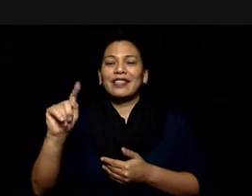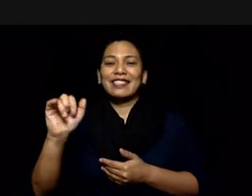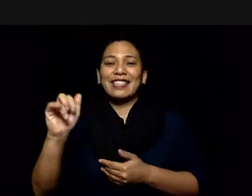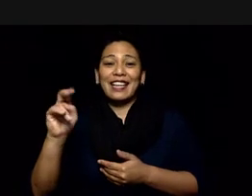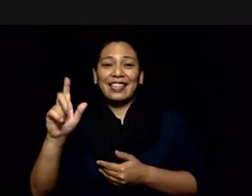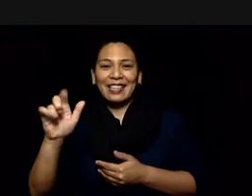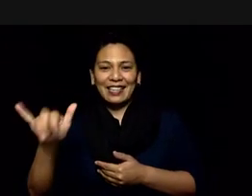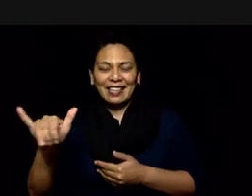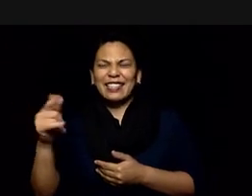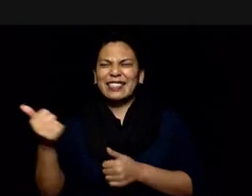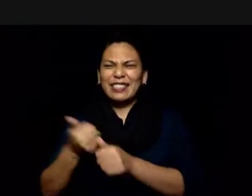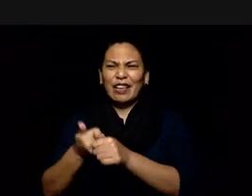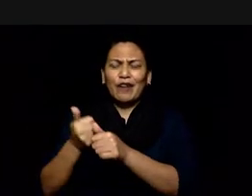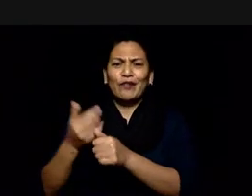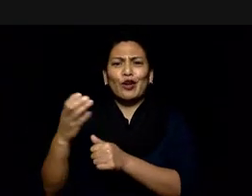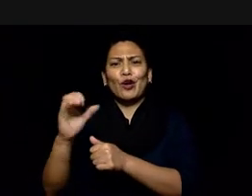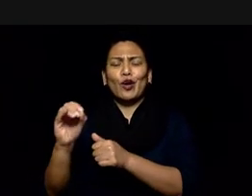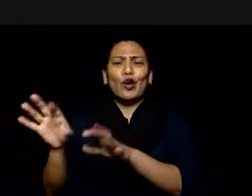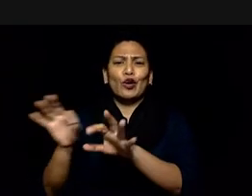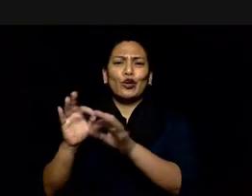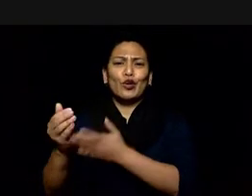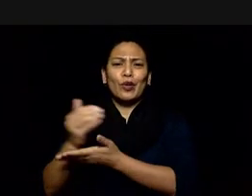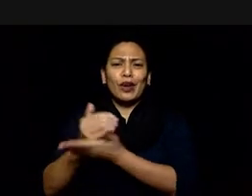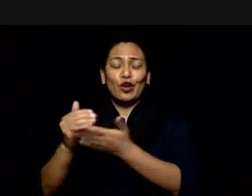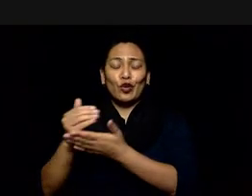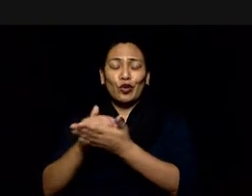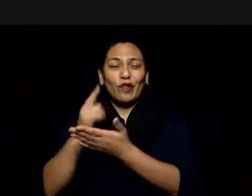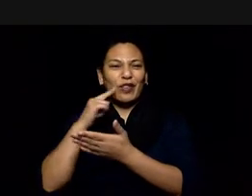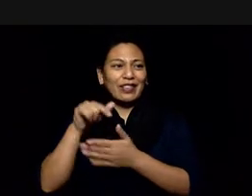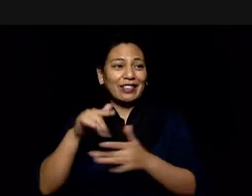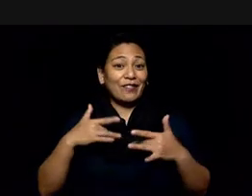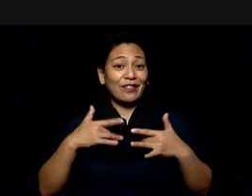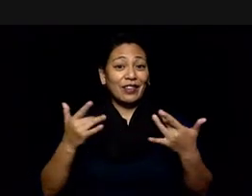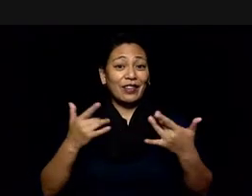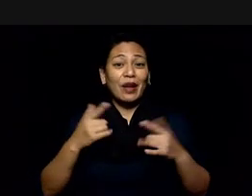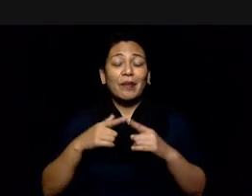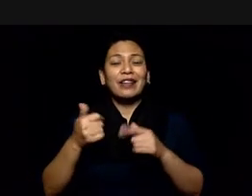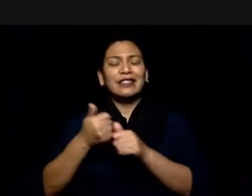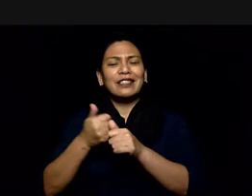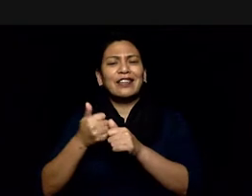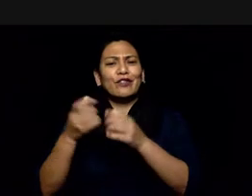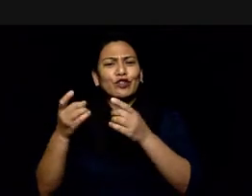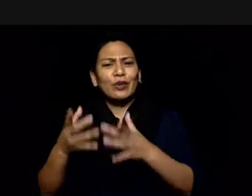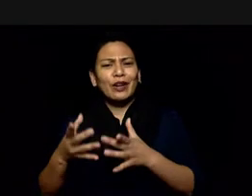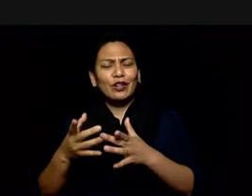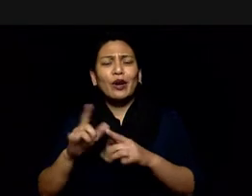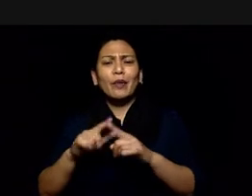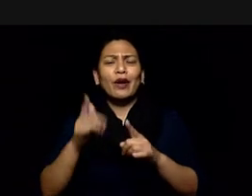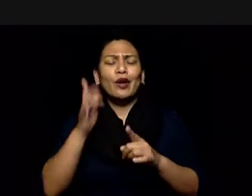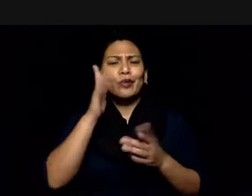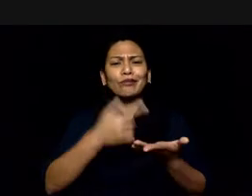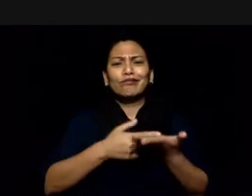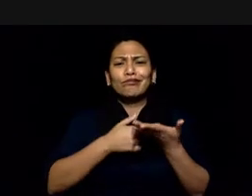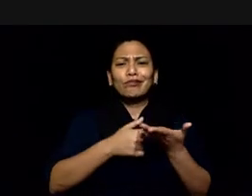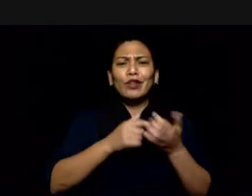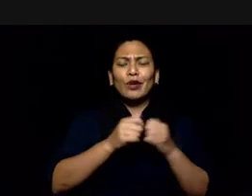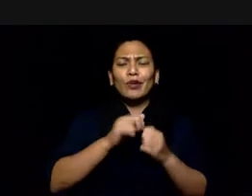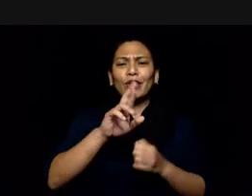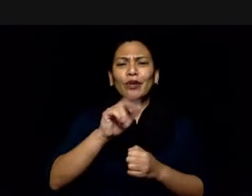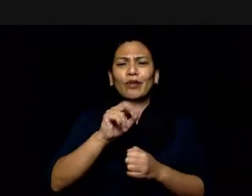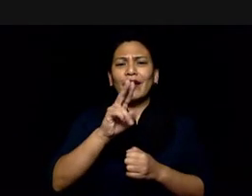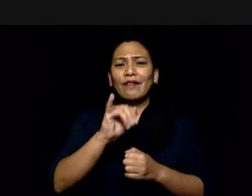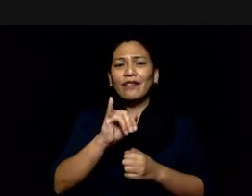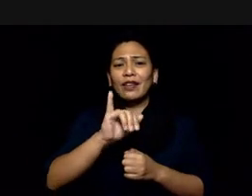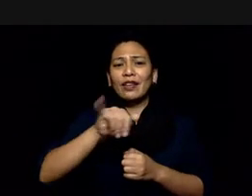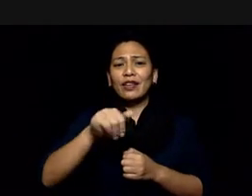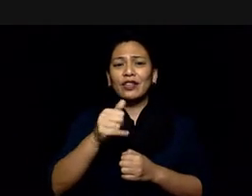event, for this event, and she's a director. And she's going to be in conversation with Ravi Jain, who is a stage director